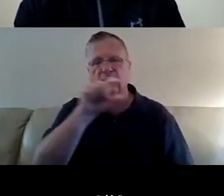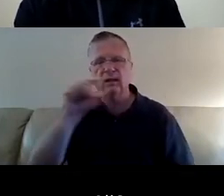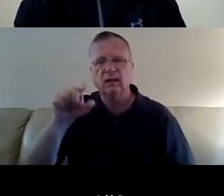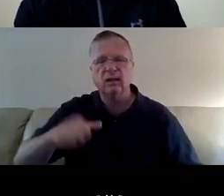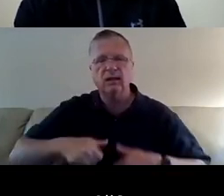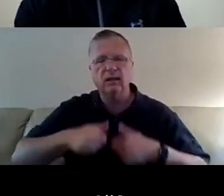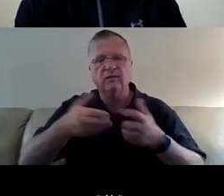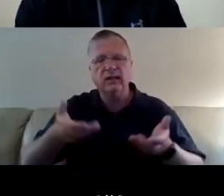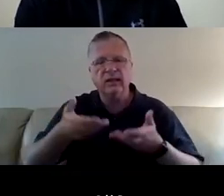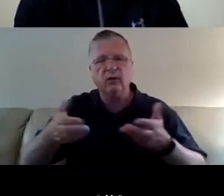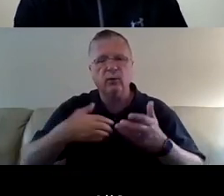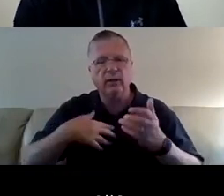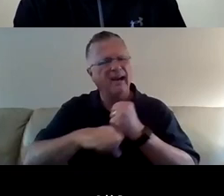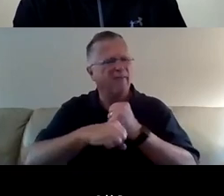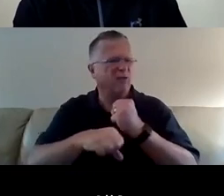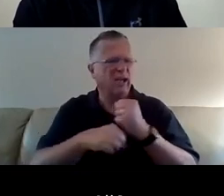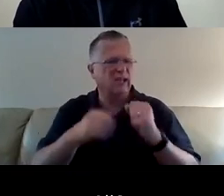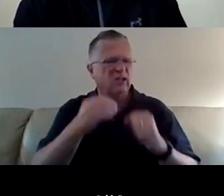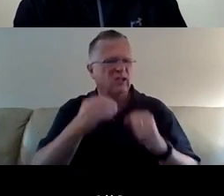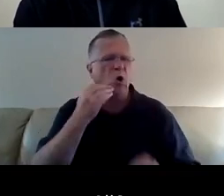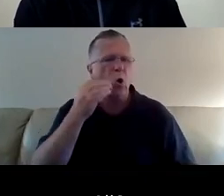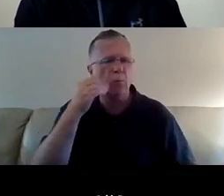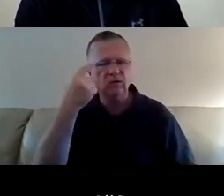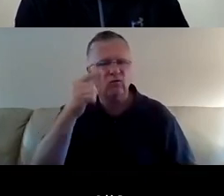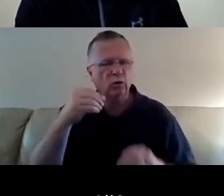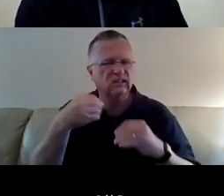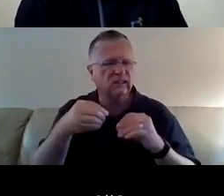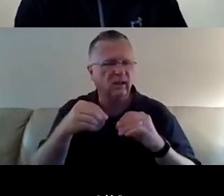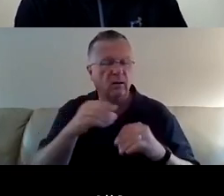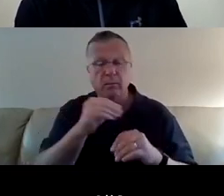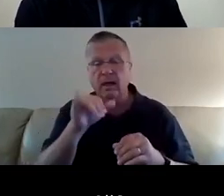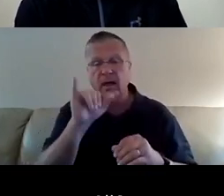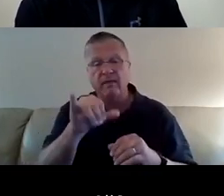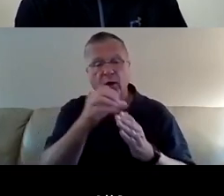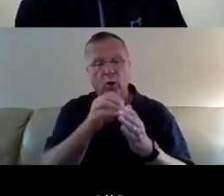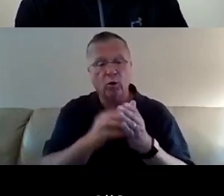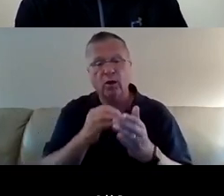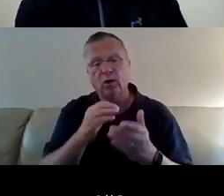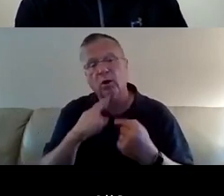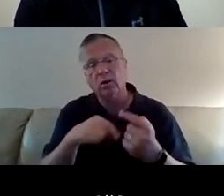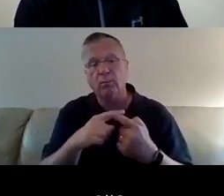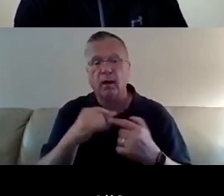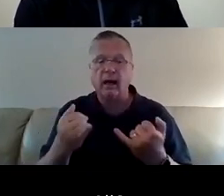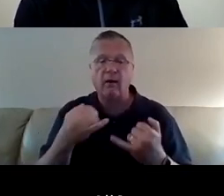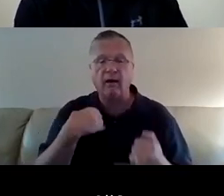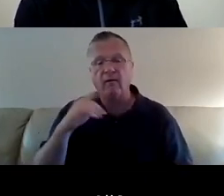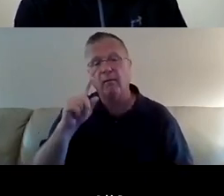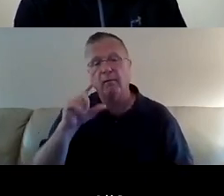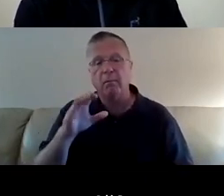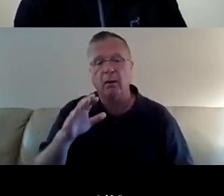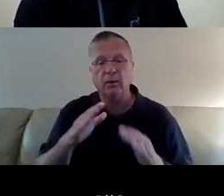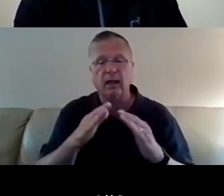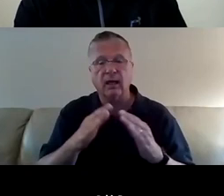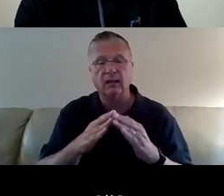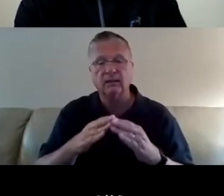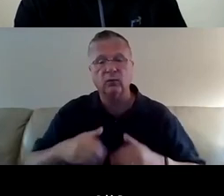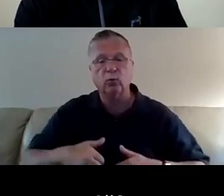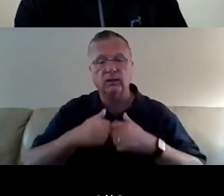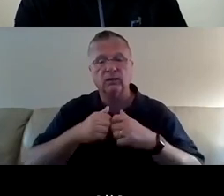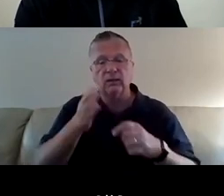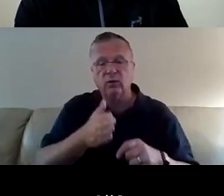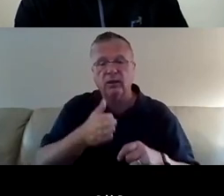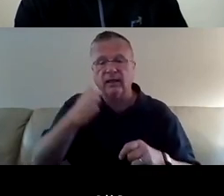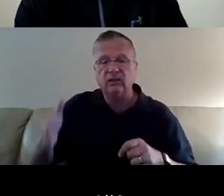for sale. But in the article, they talked about how you now have public housing residents living directly next door